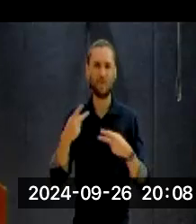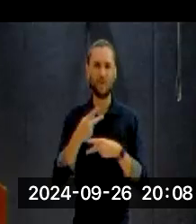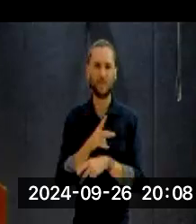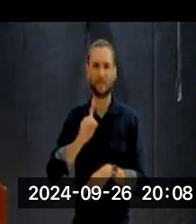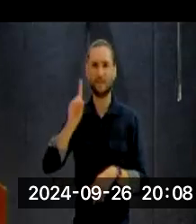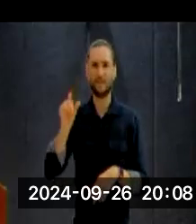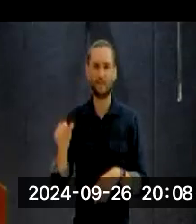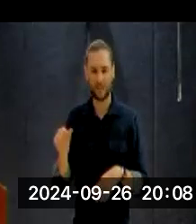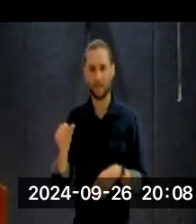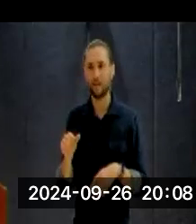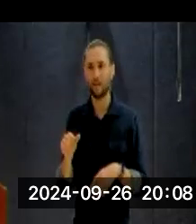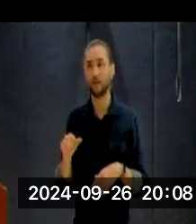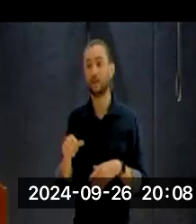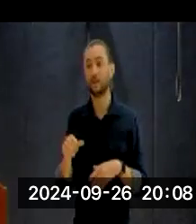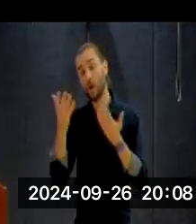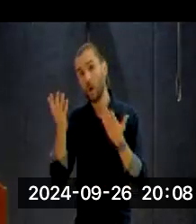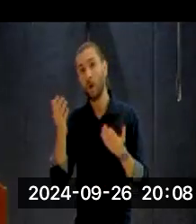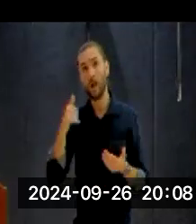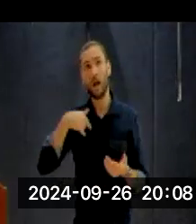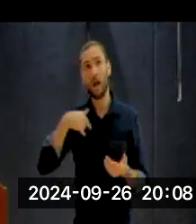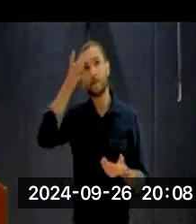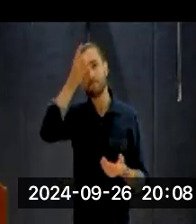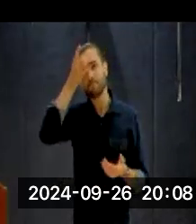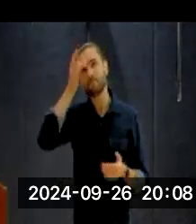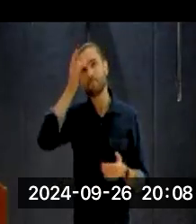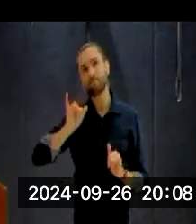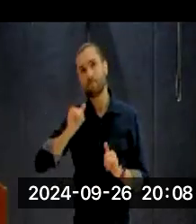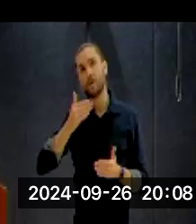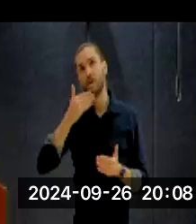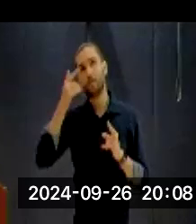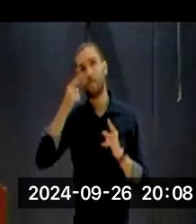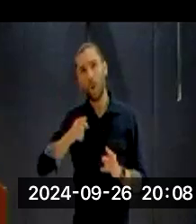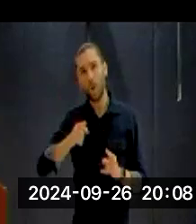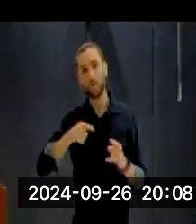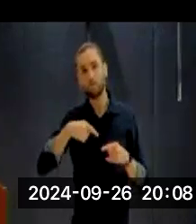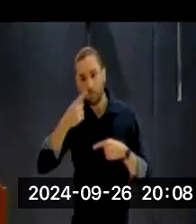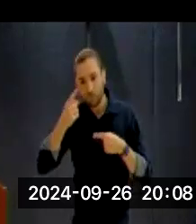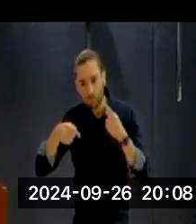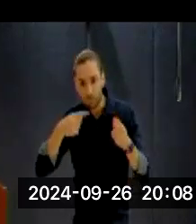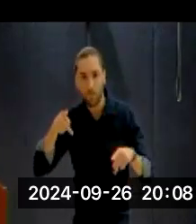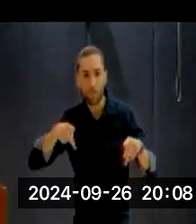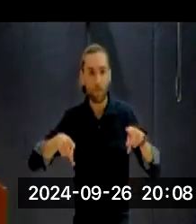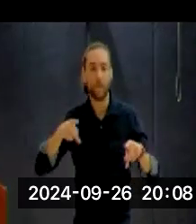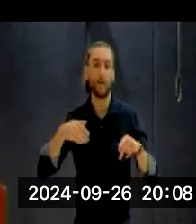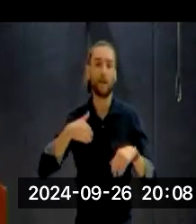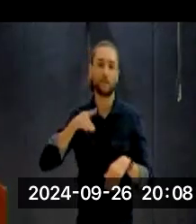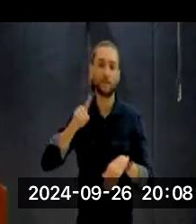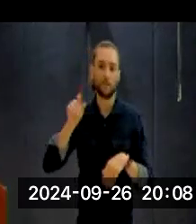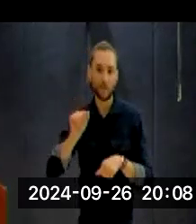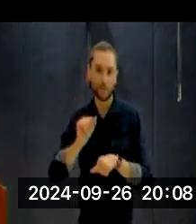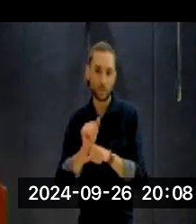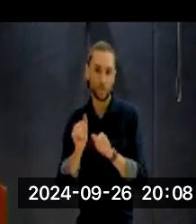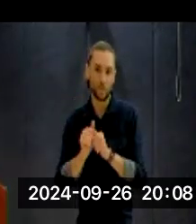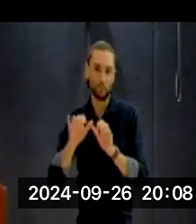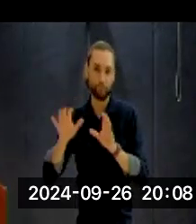So I carry that with me as a point of education for folks who work with people with disabilities. And thanks again to everyone here